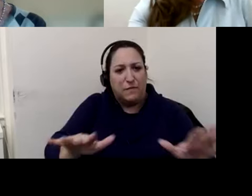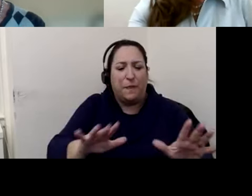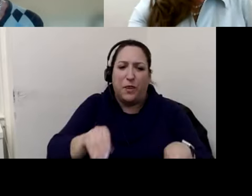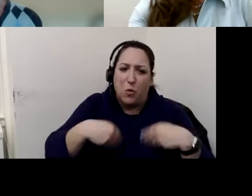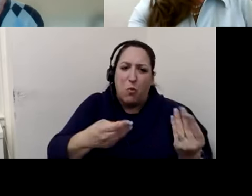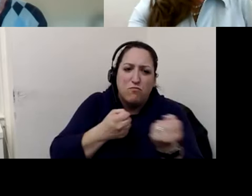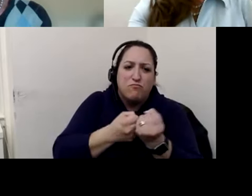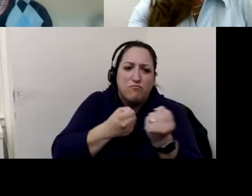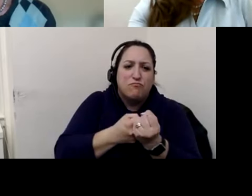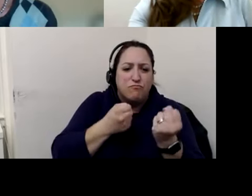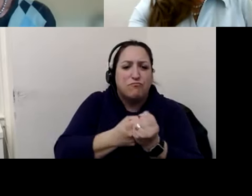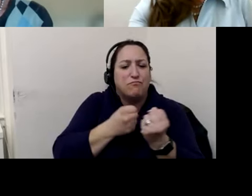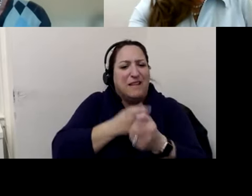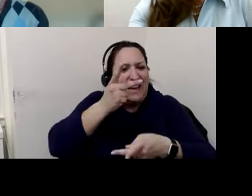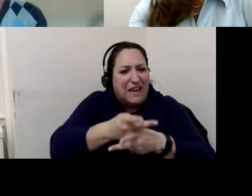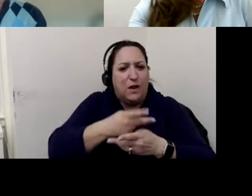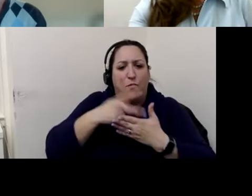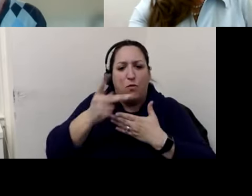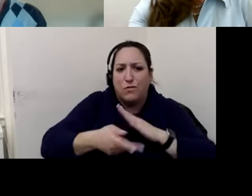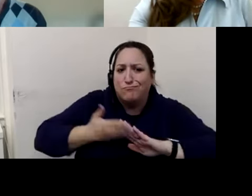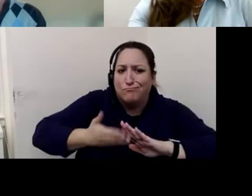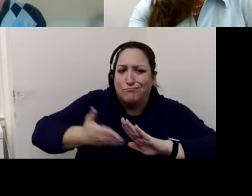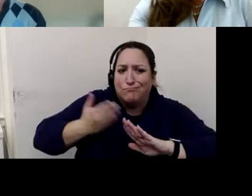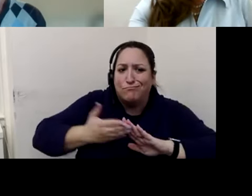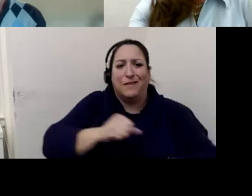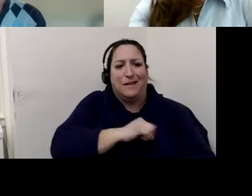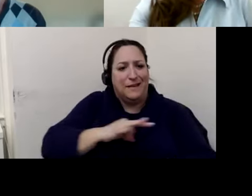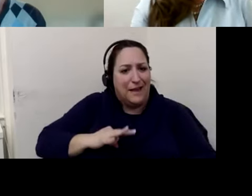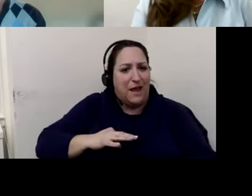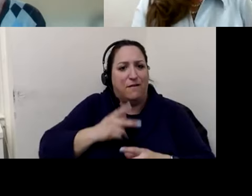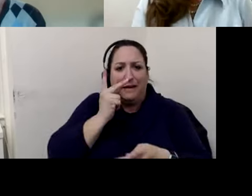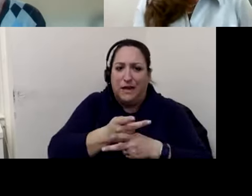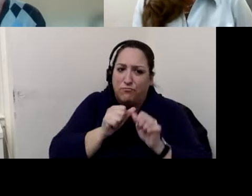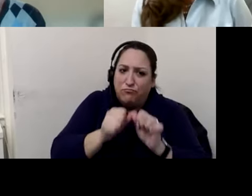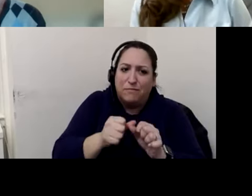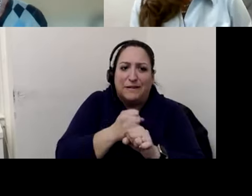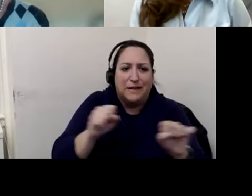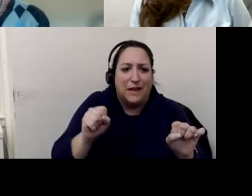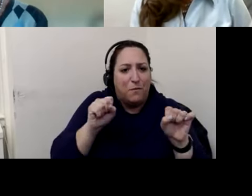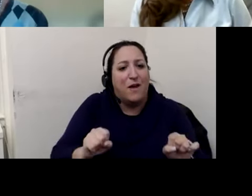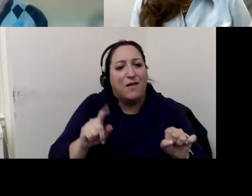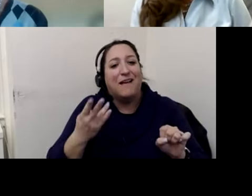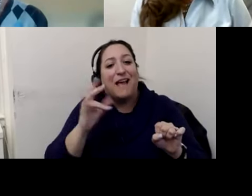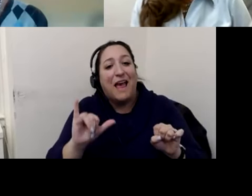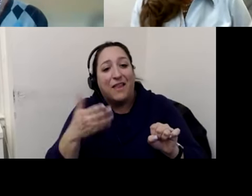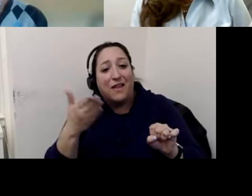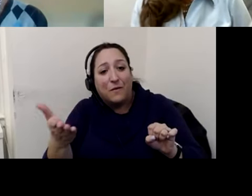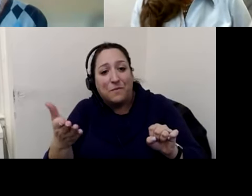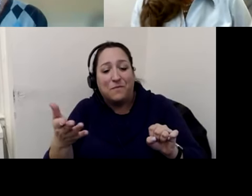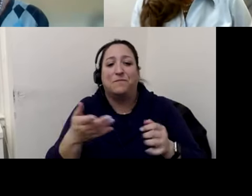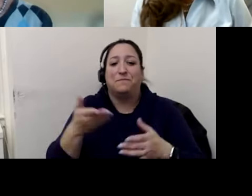to keep our programs operational and staff as safe as possible. So Kathy, join